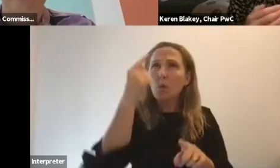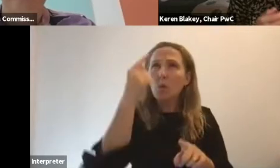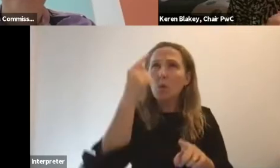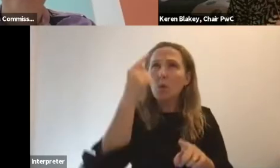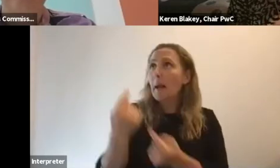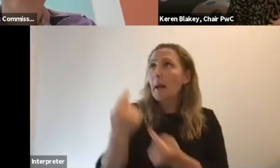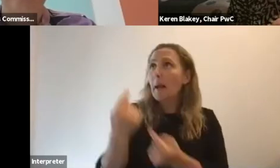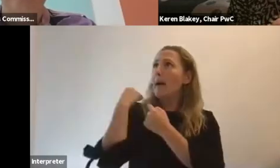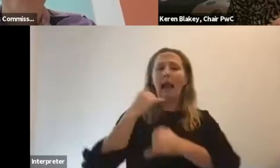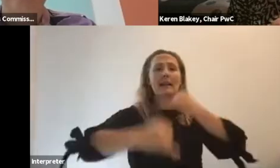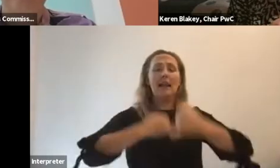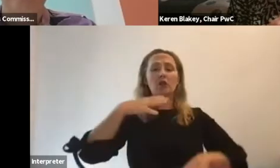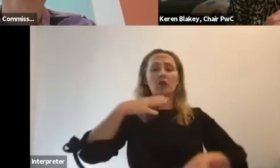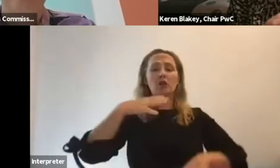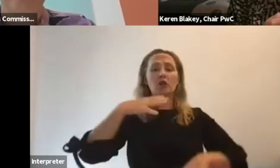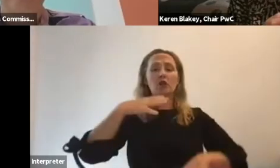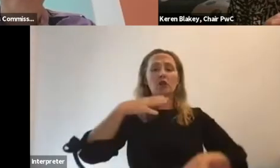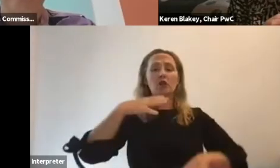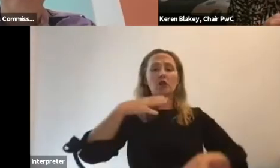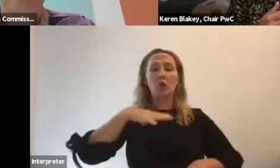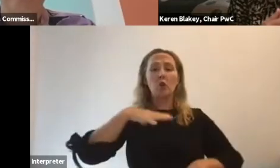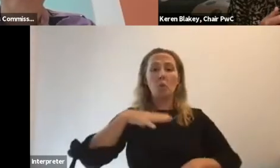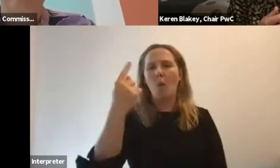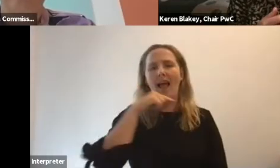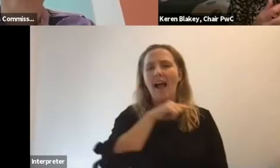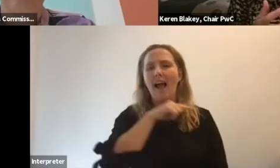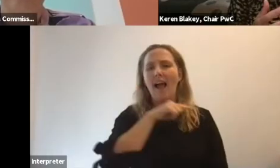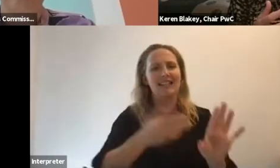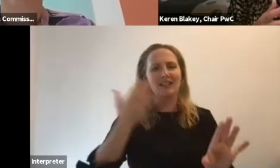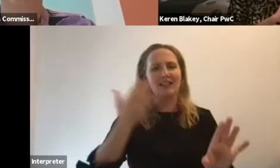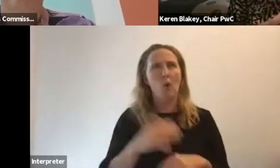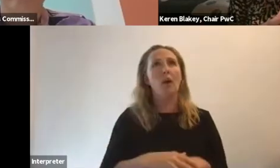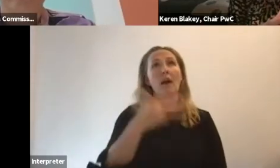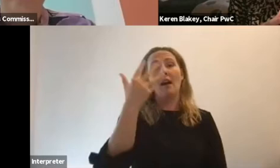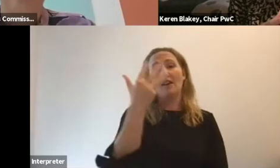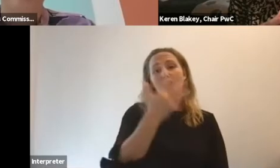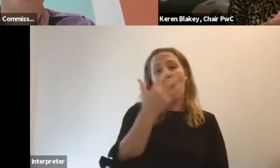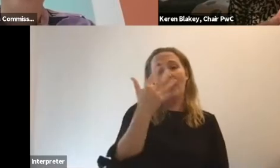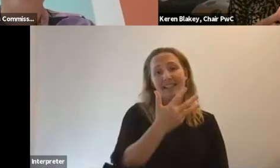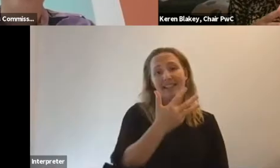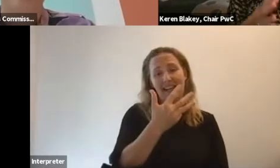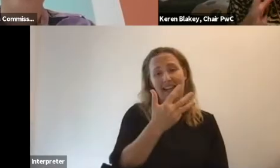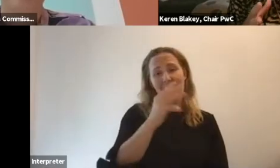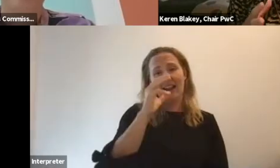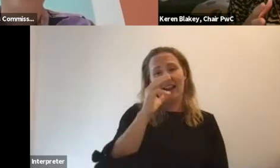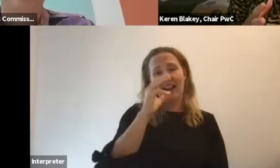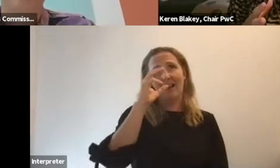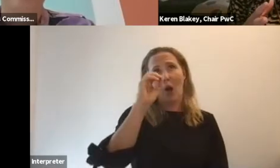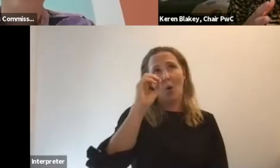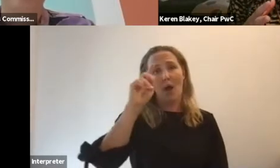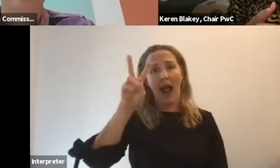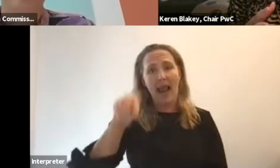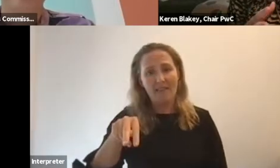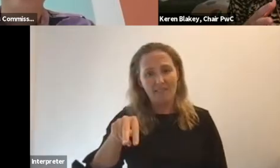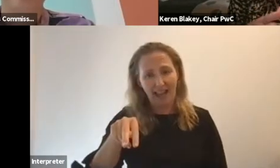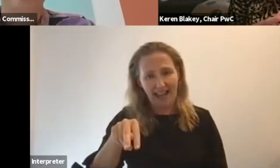started well over a century ago, so 19,011, that does sound like a long time ago. And the original intention